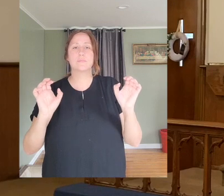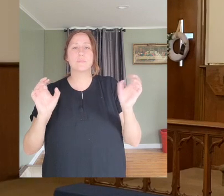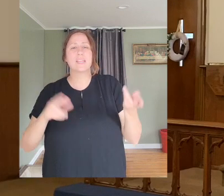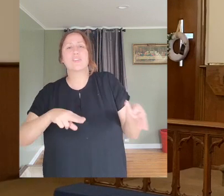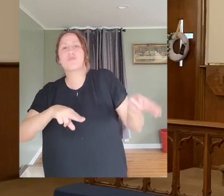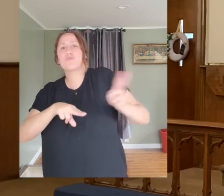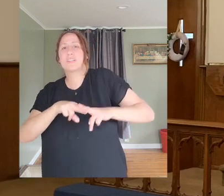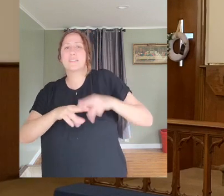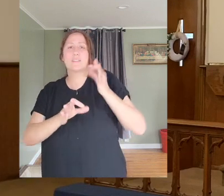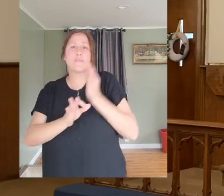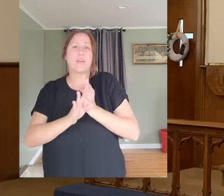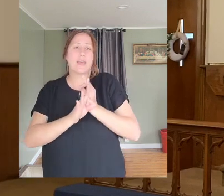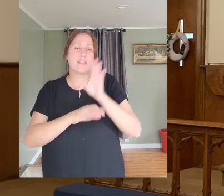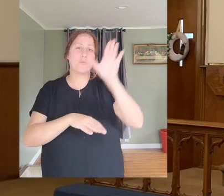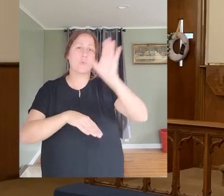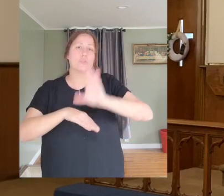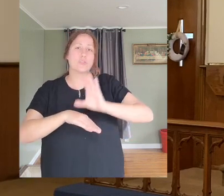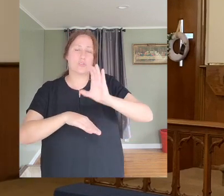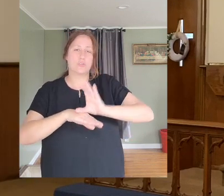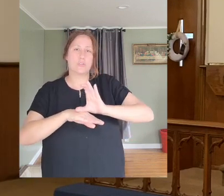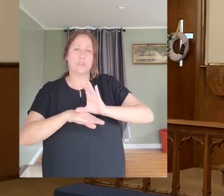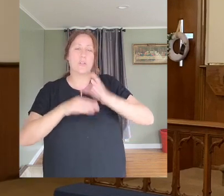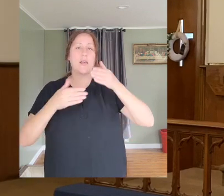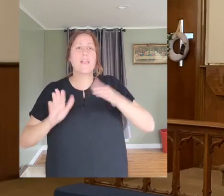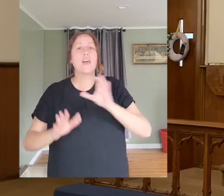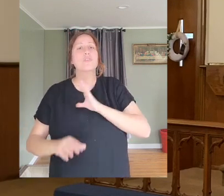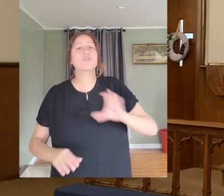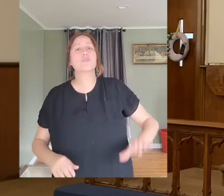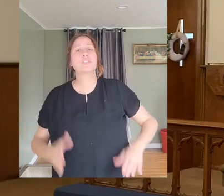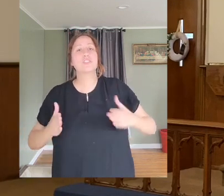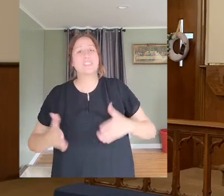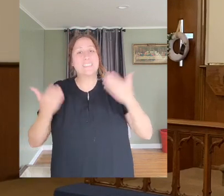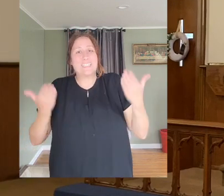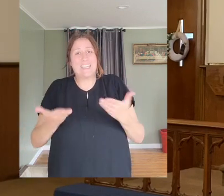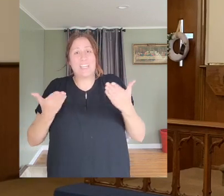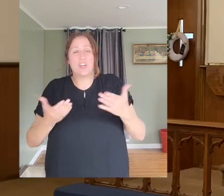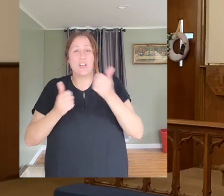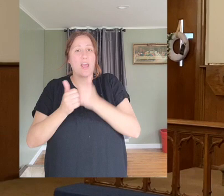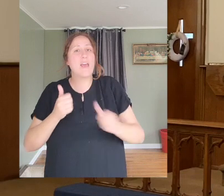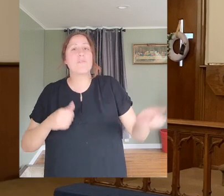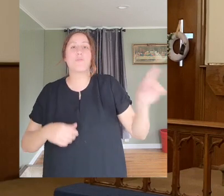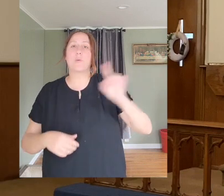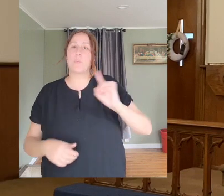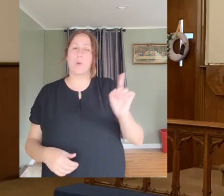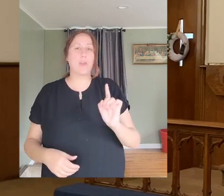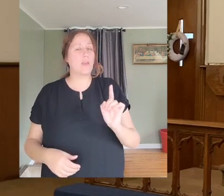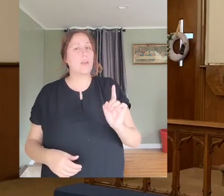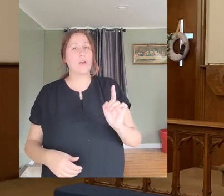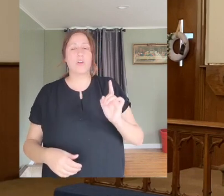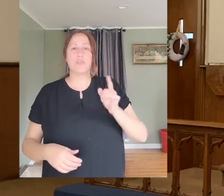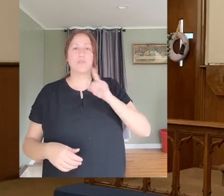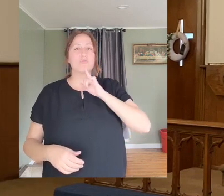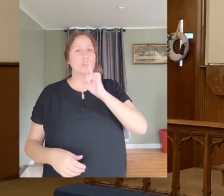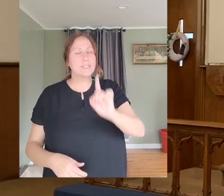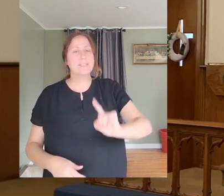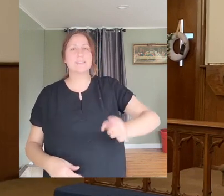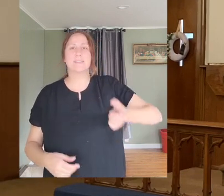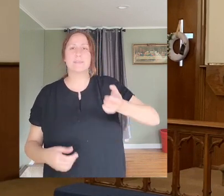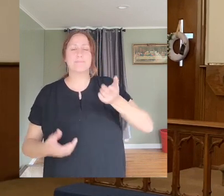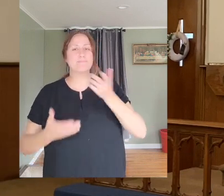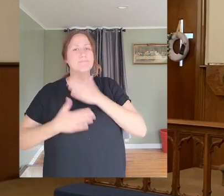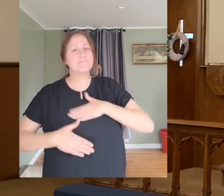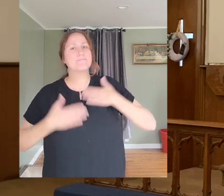Increase the faith of your church. May Christians here and everywhere faithfully bear witness to your resurrection.